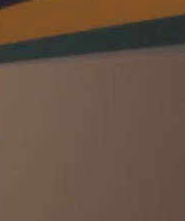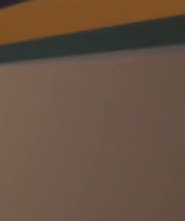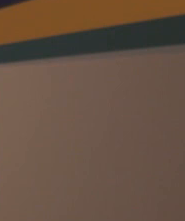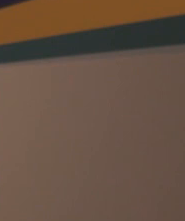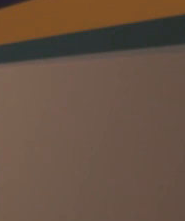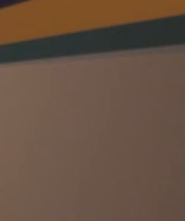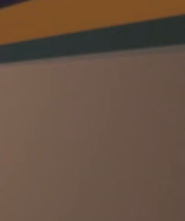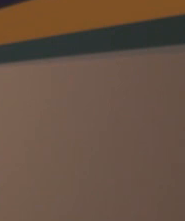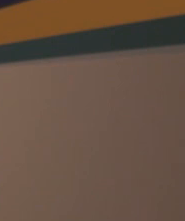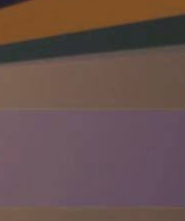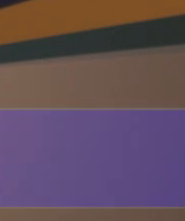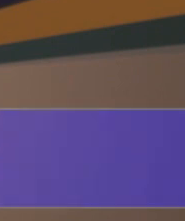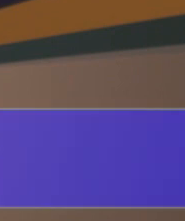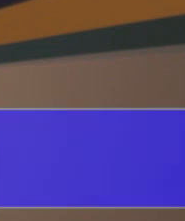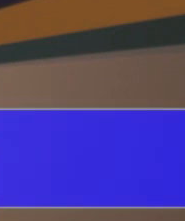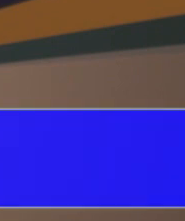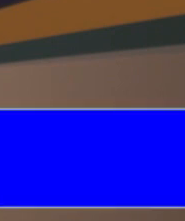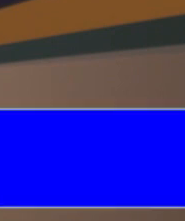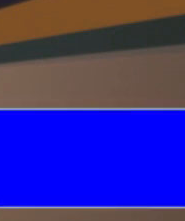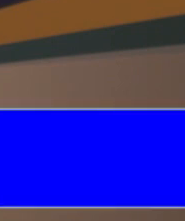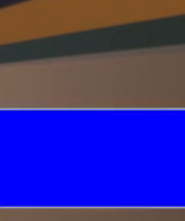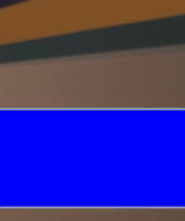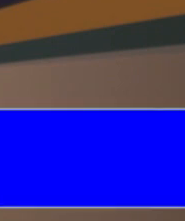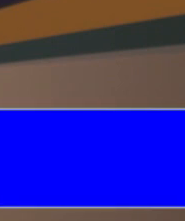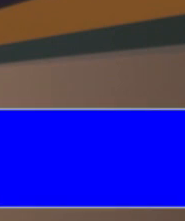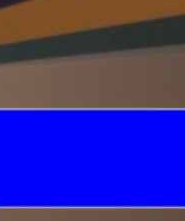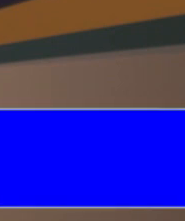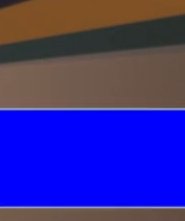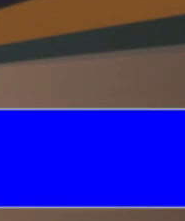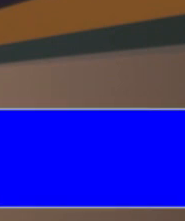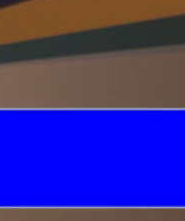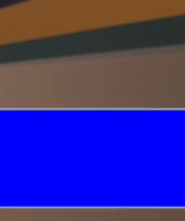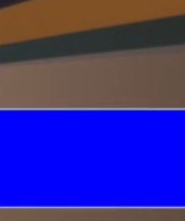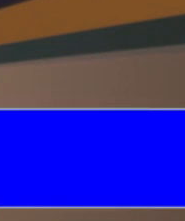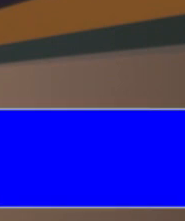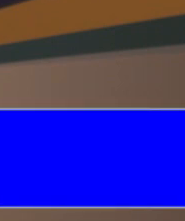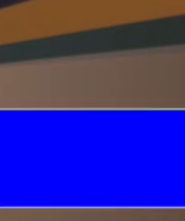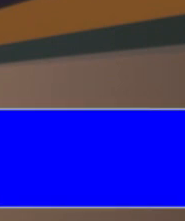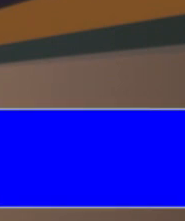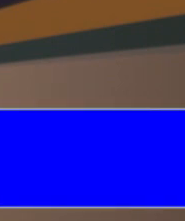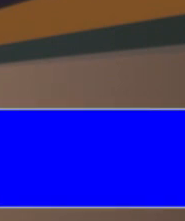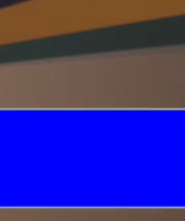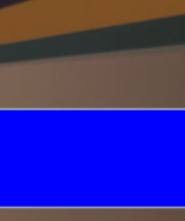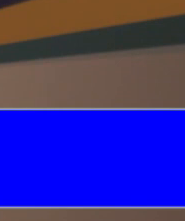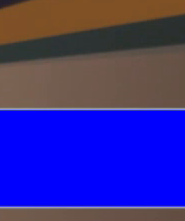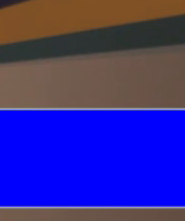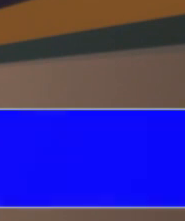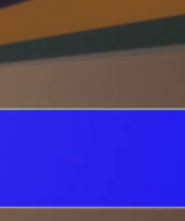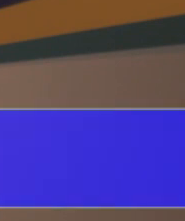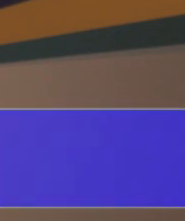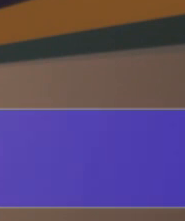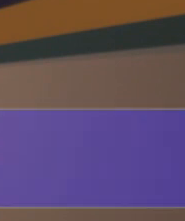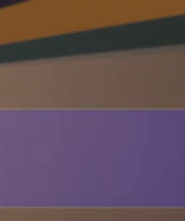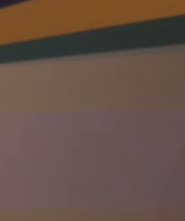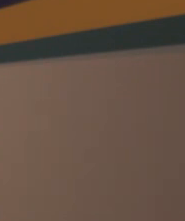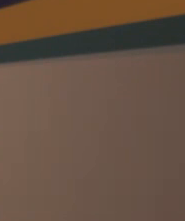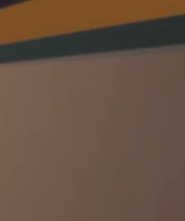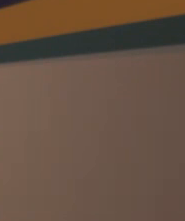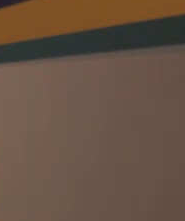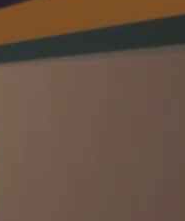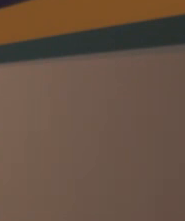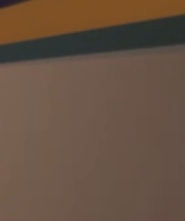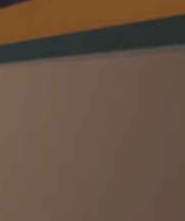Hello, Federway High School graduates and parents. My name is Dr. Matt Oberst. I'm the proud principal of Federway High